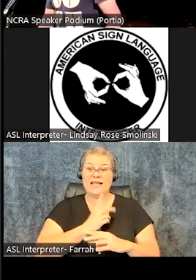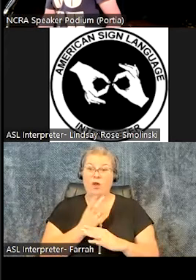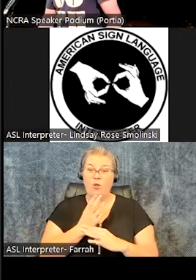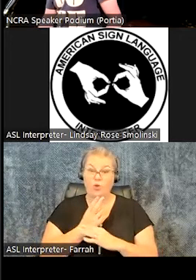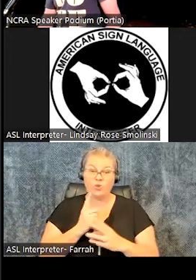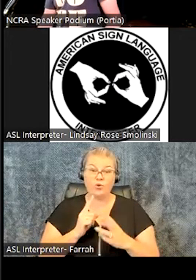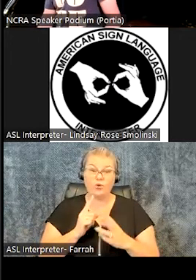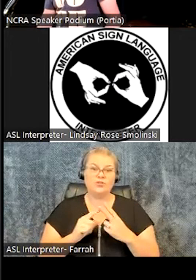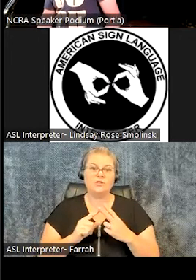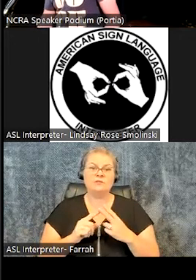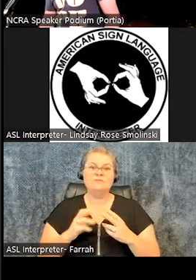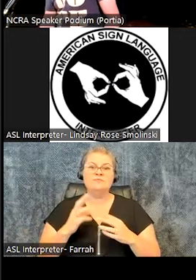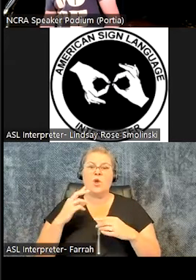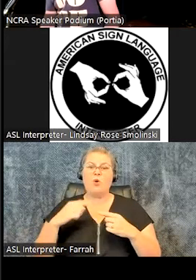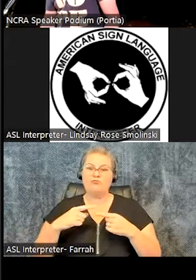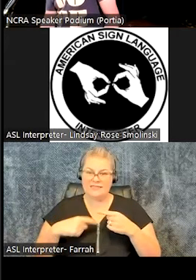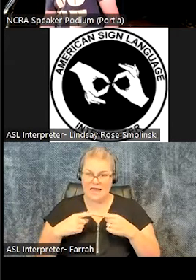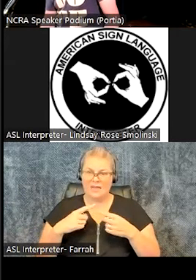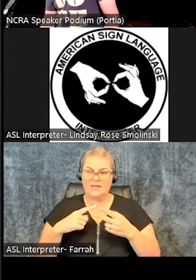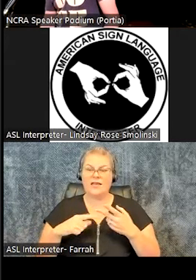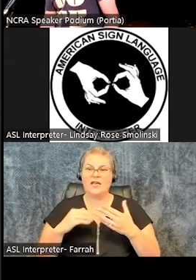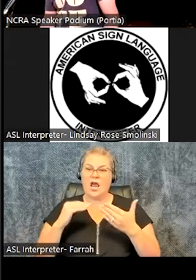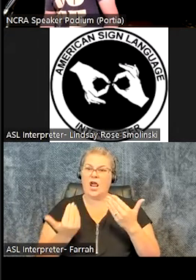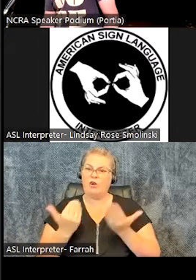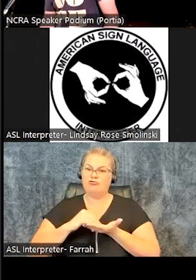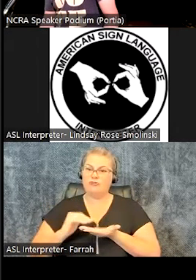recycling, and refill.